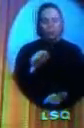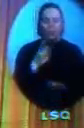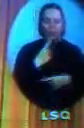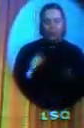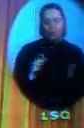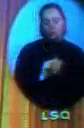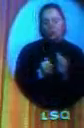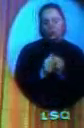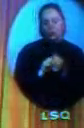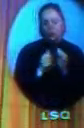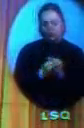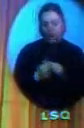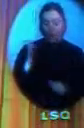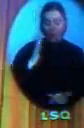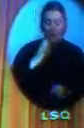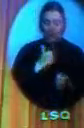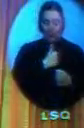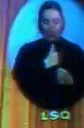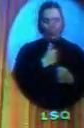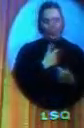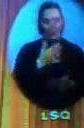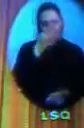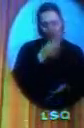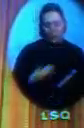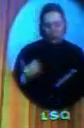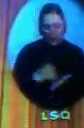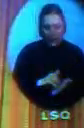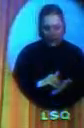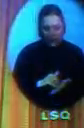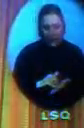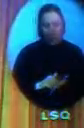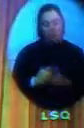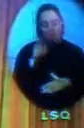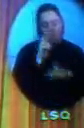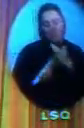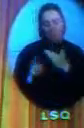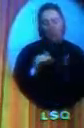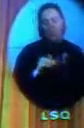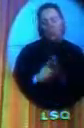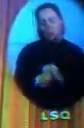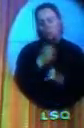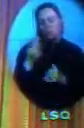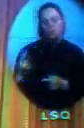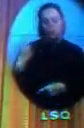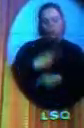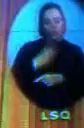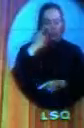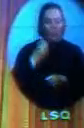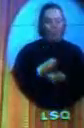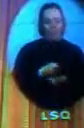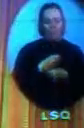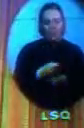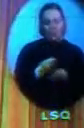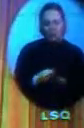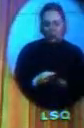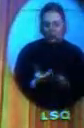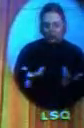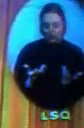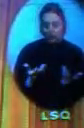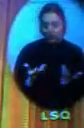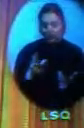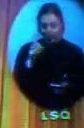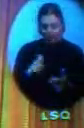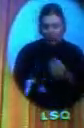changes. Veterans remain disappointed and are already discussing another day of protest. Is it going to take